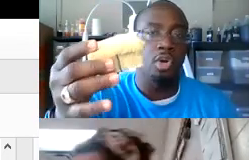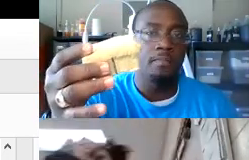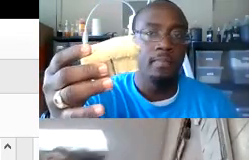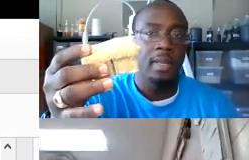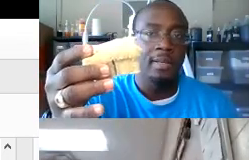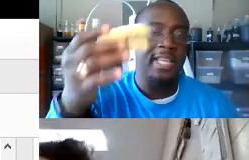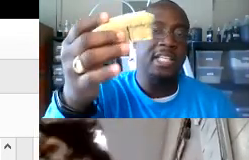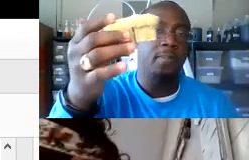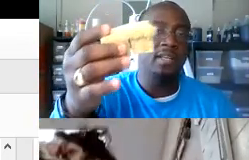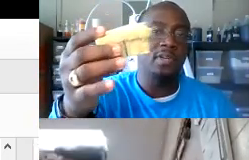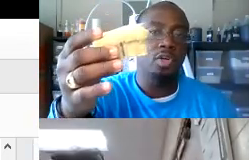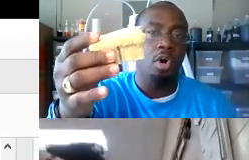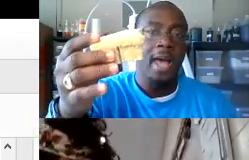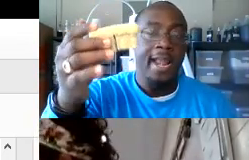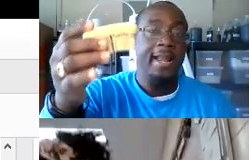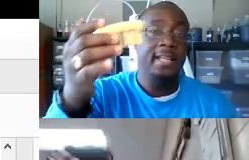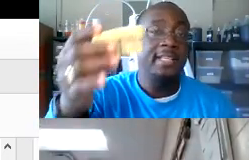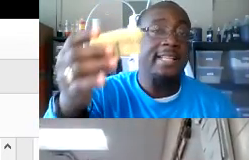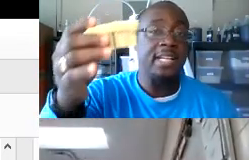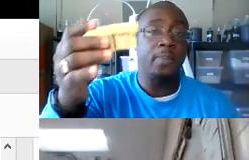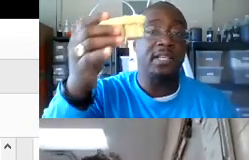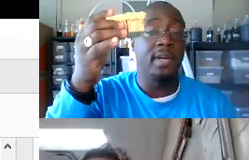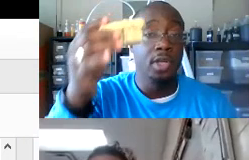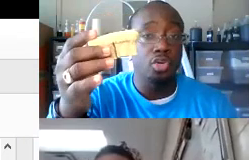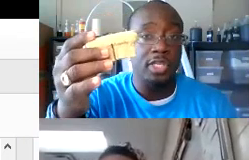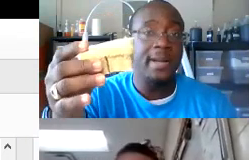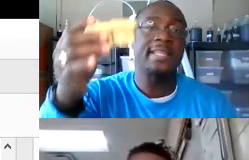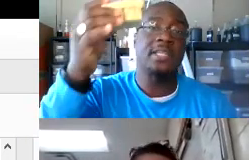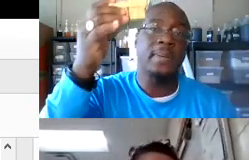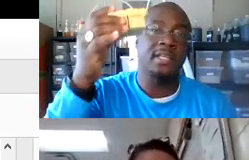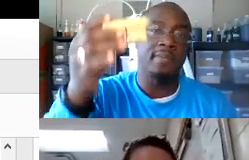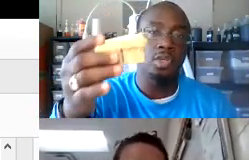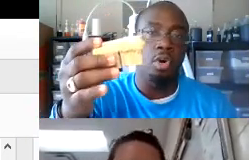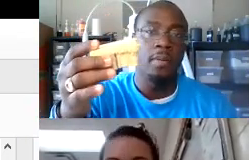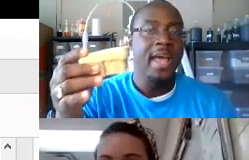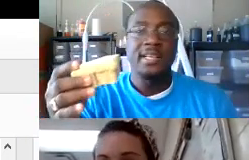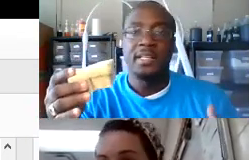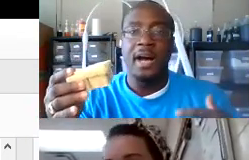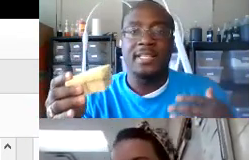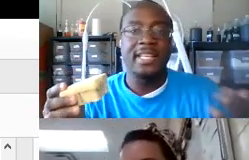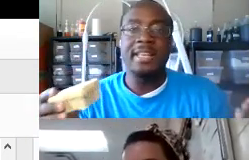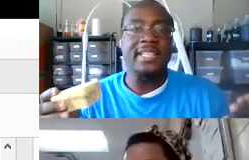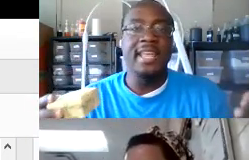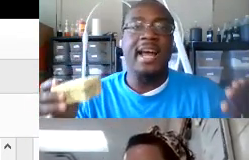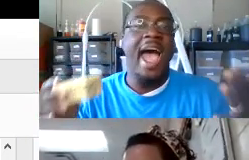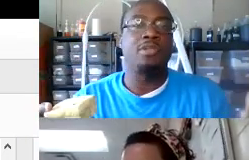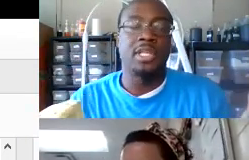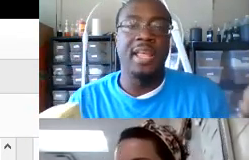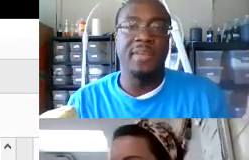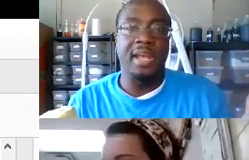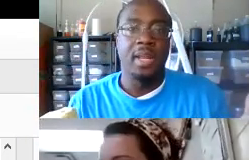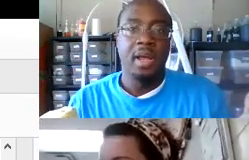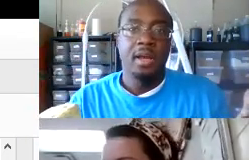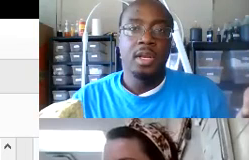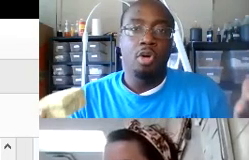the soil. This takes the place of the soil. Now, it does not take the place of the nutrients, but it takes the place of the soil. The seed just need a house